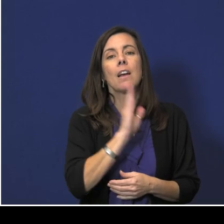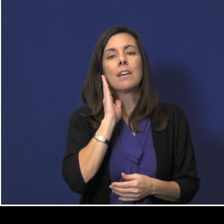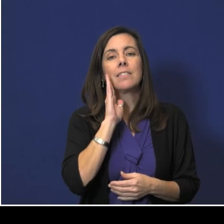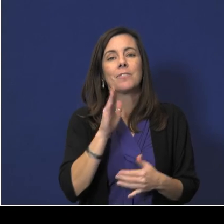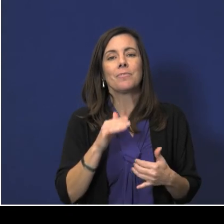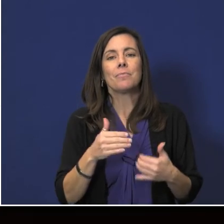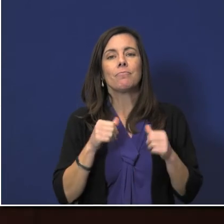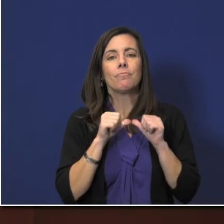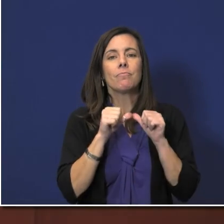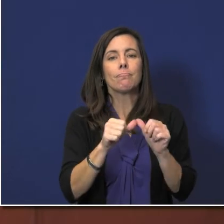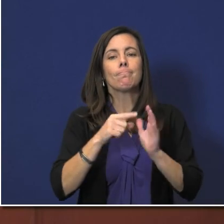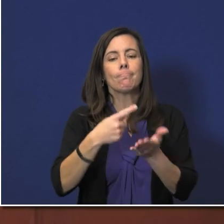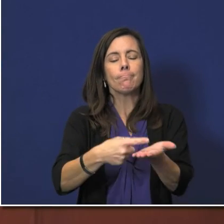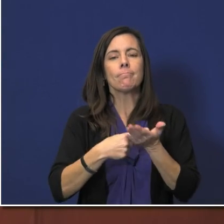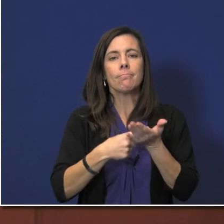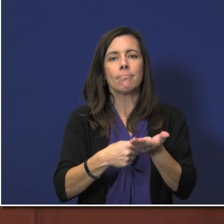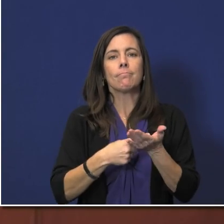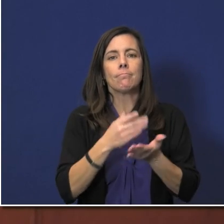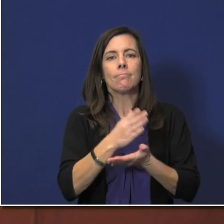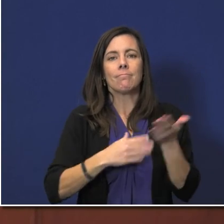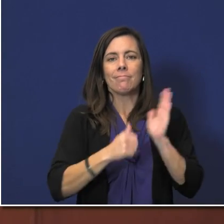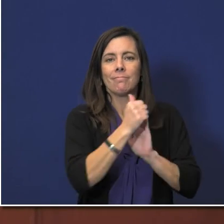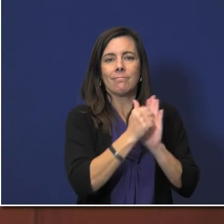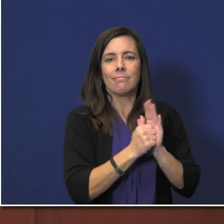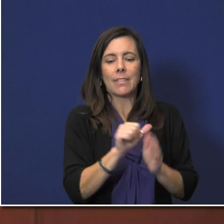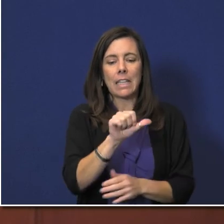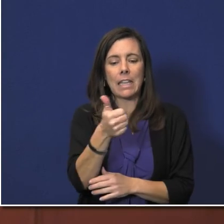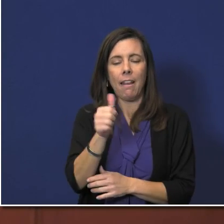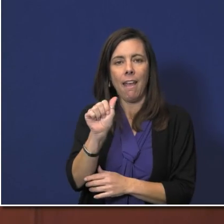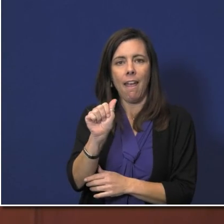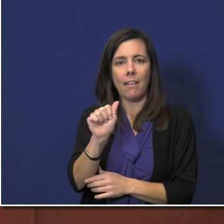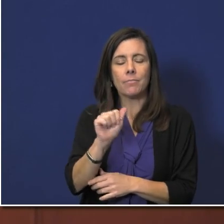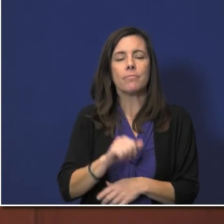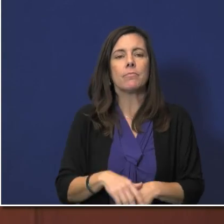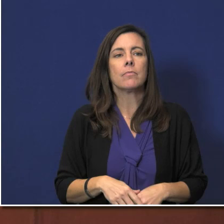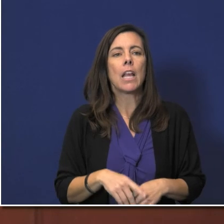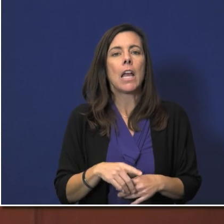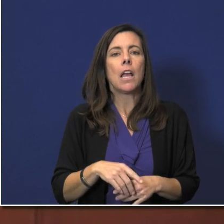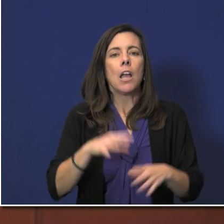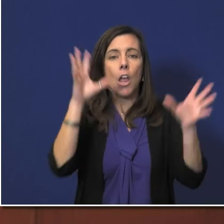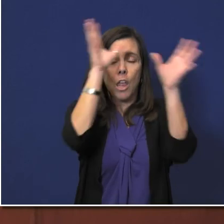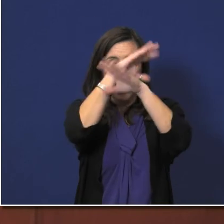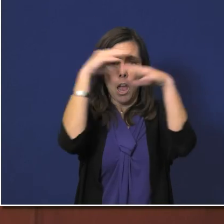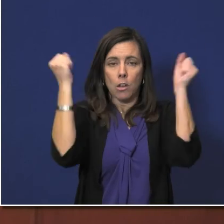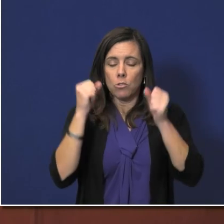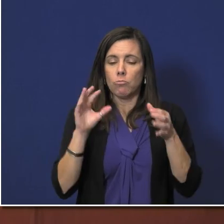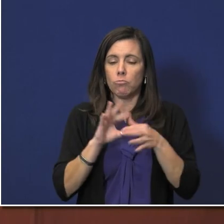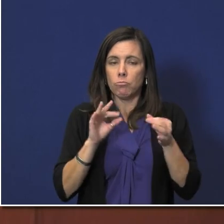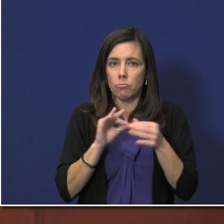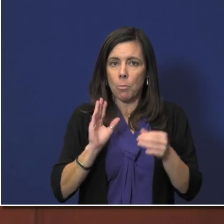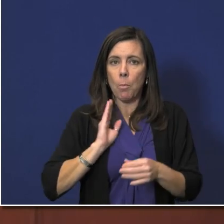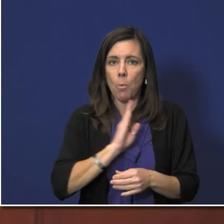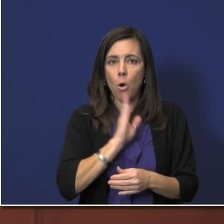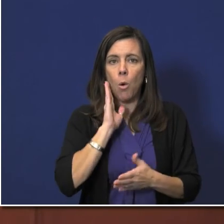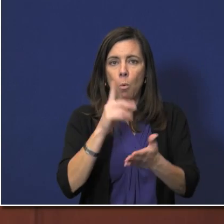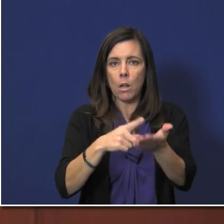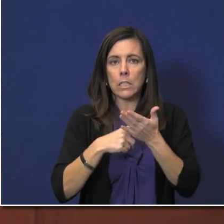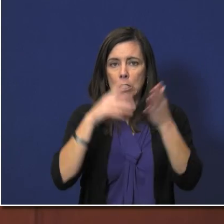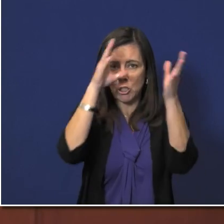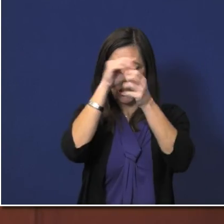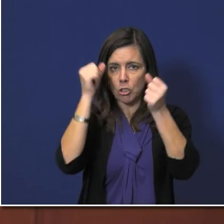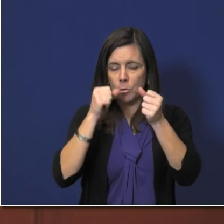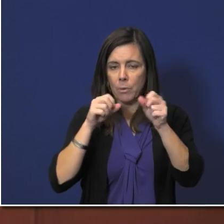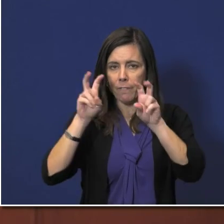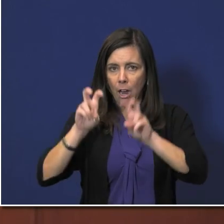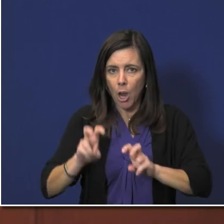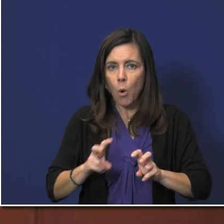discussion portion of the agenda. 10A, following the superintendent's briefing, the board will discuss the superintendent's evaluation